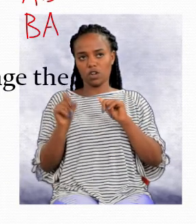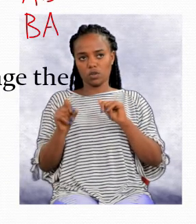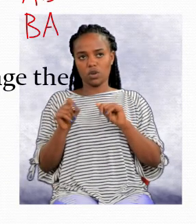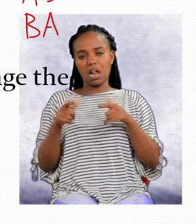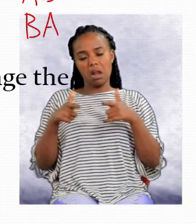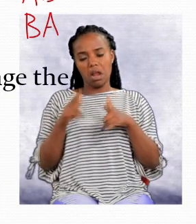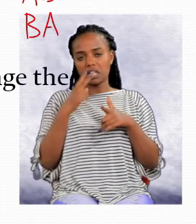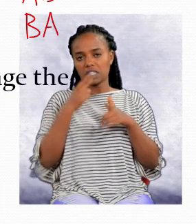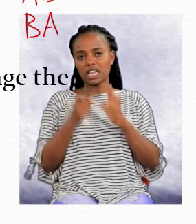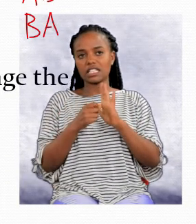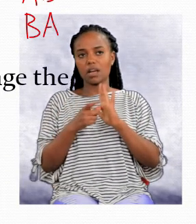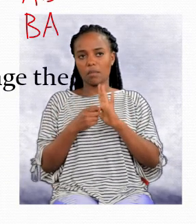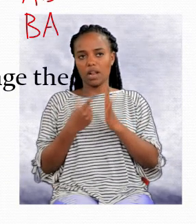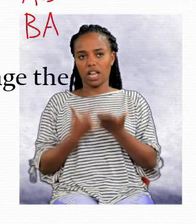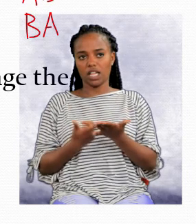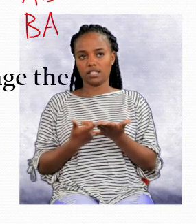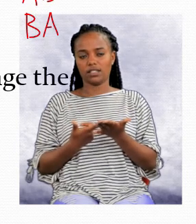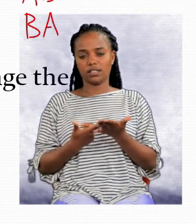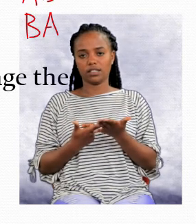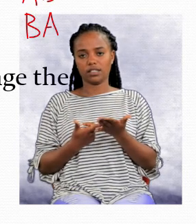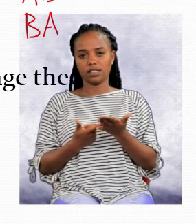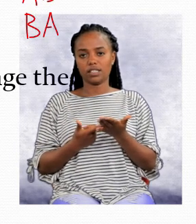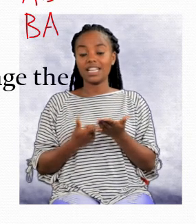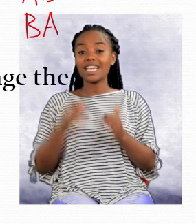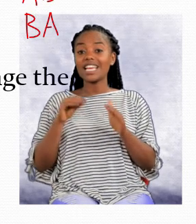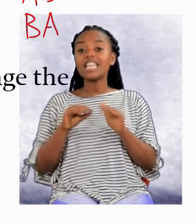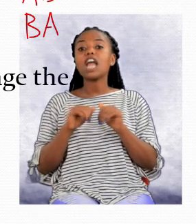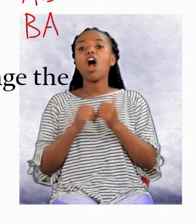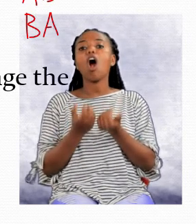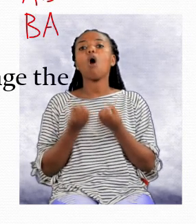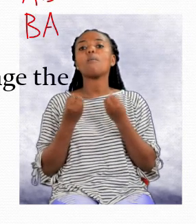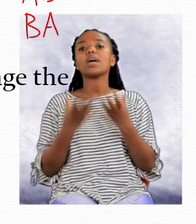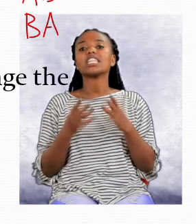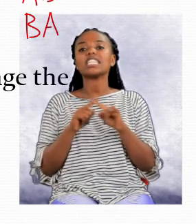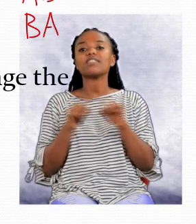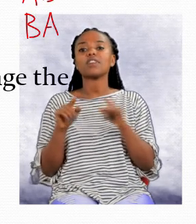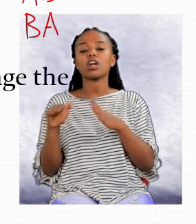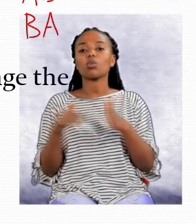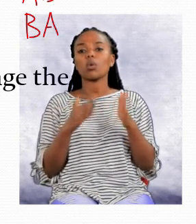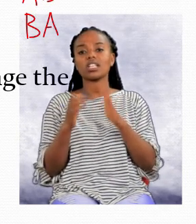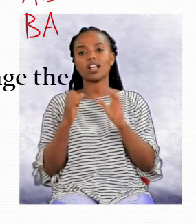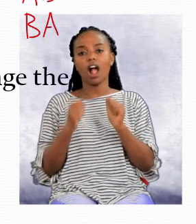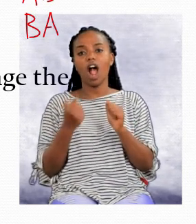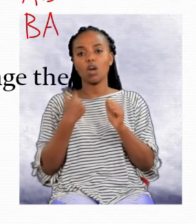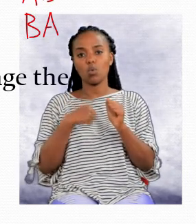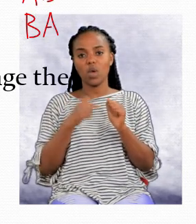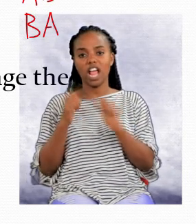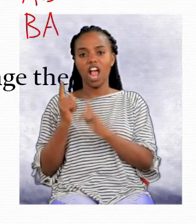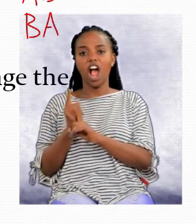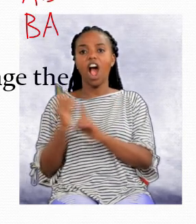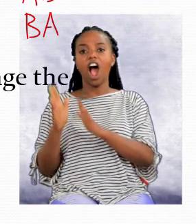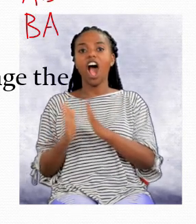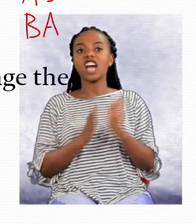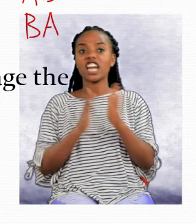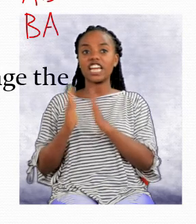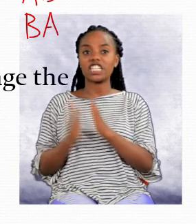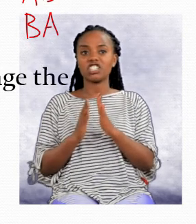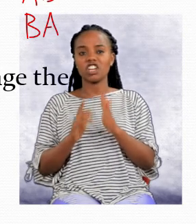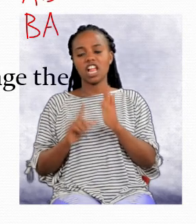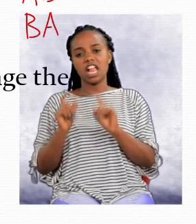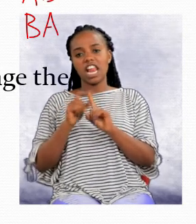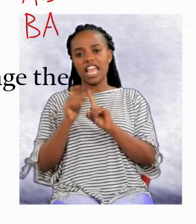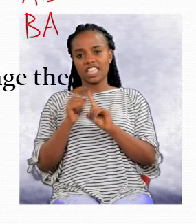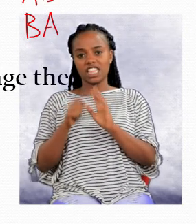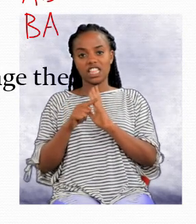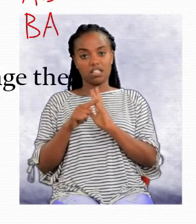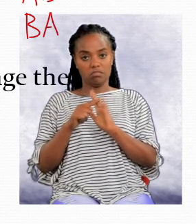Let's see examples here. In how many different ways can we arrange the letters A, B,